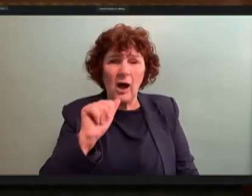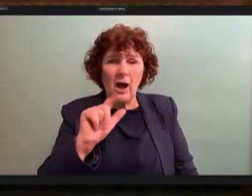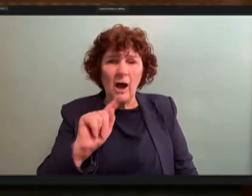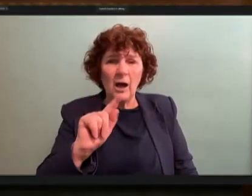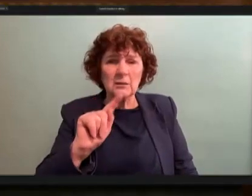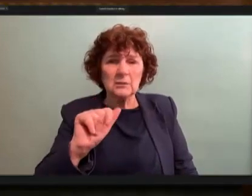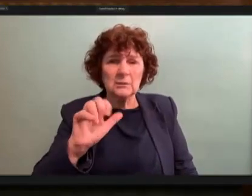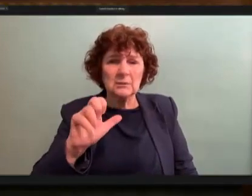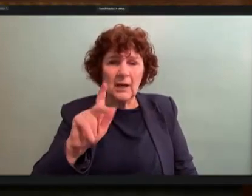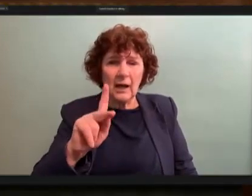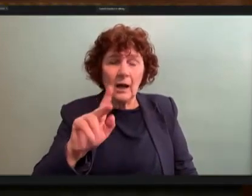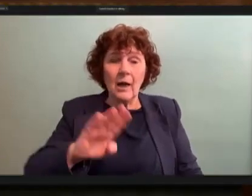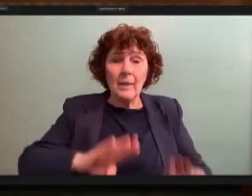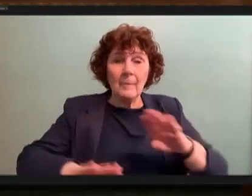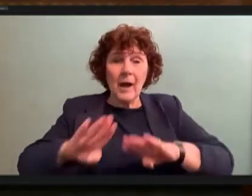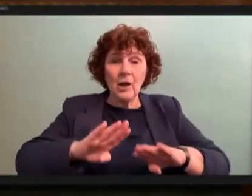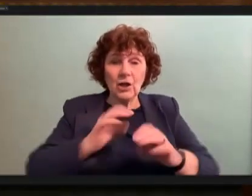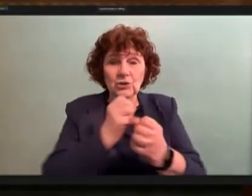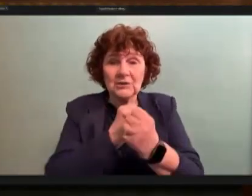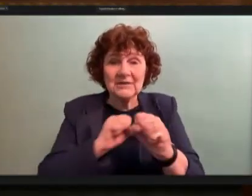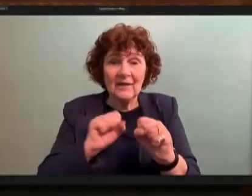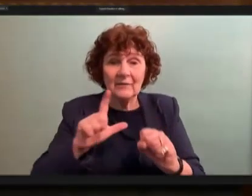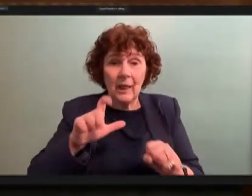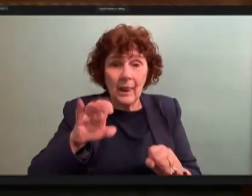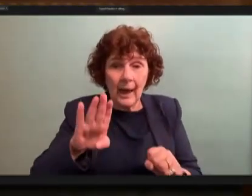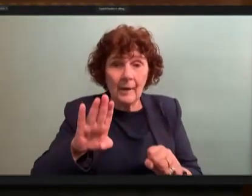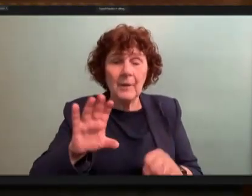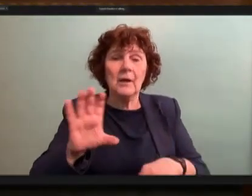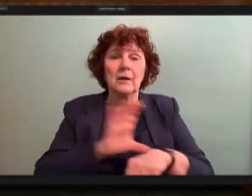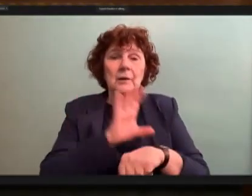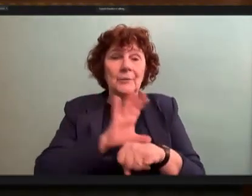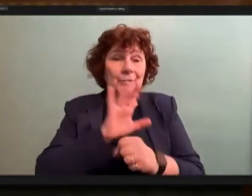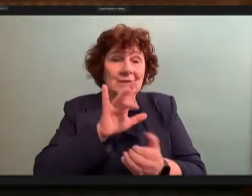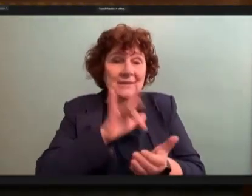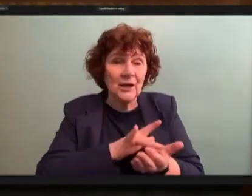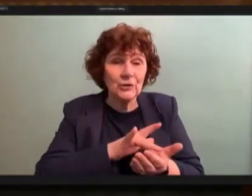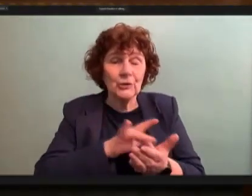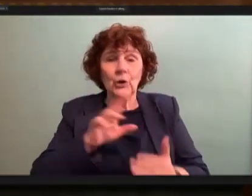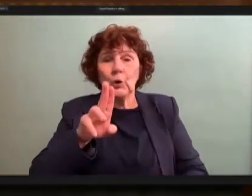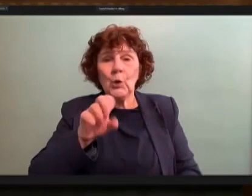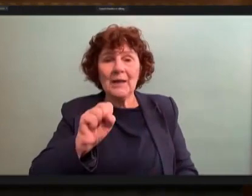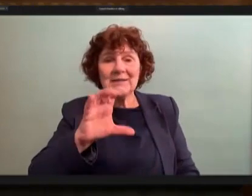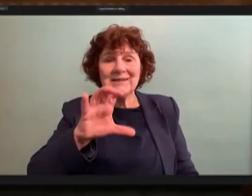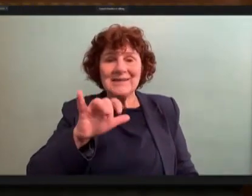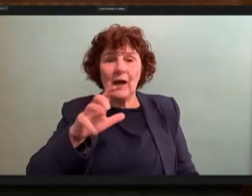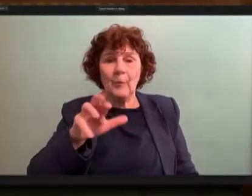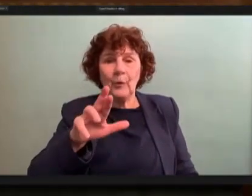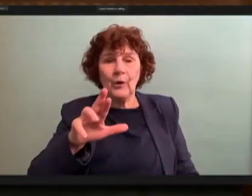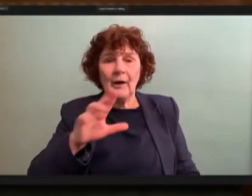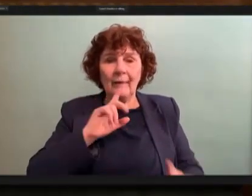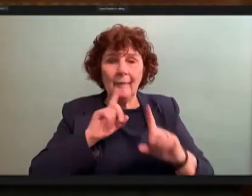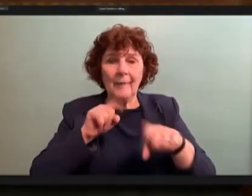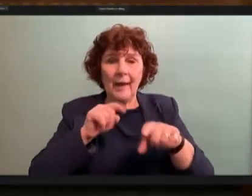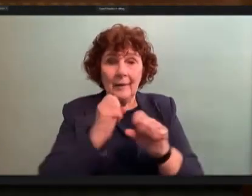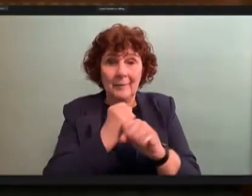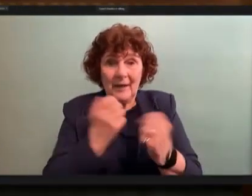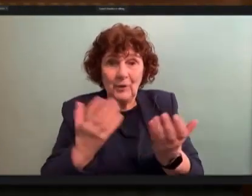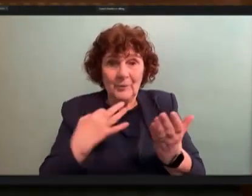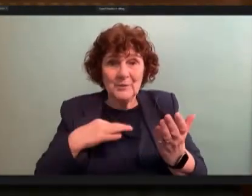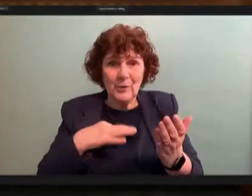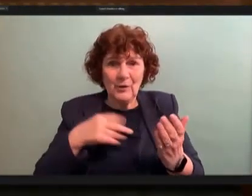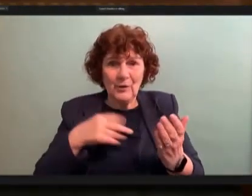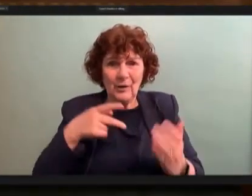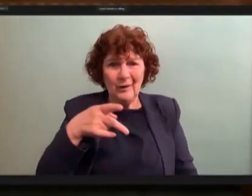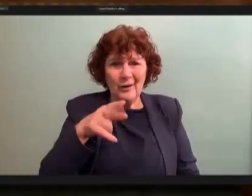Biological Safety Lab, the Supercomputer Center, and the U.S. Cyber Command make Pittsburgh a prime target.